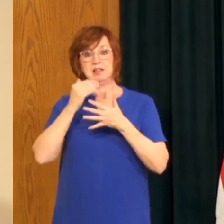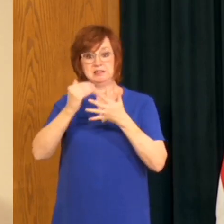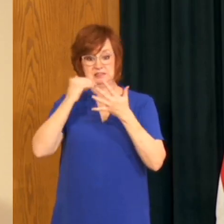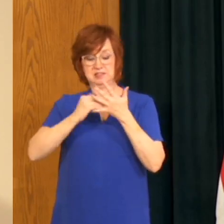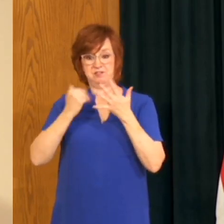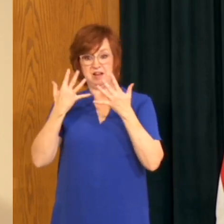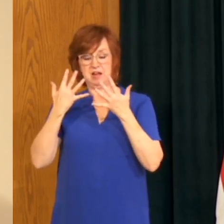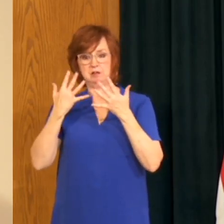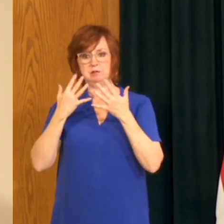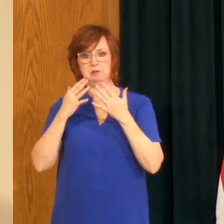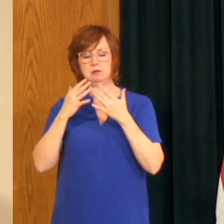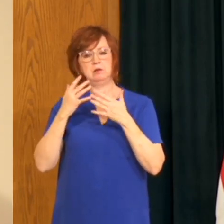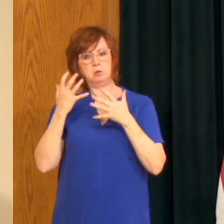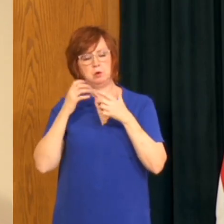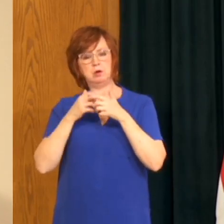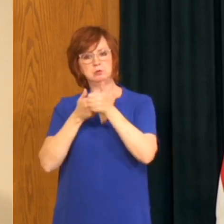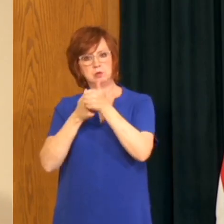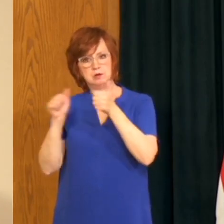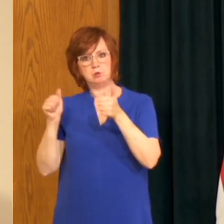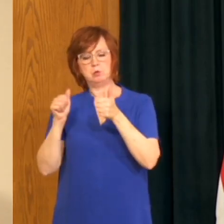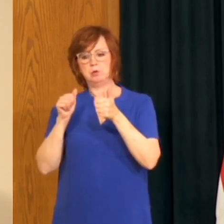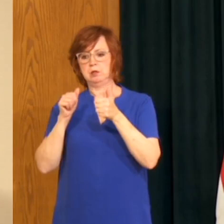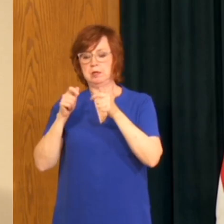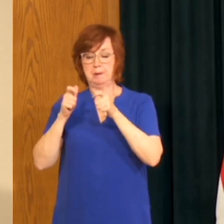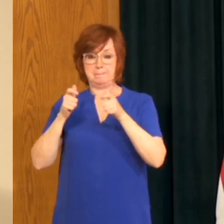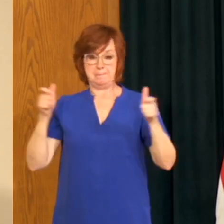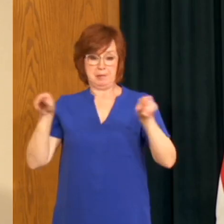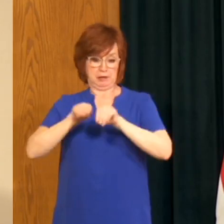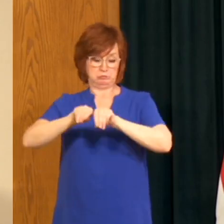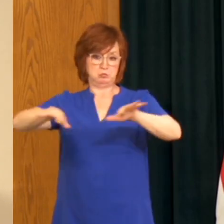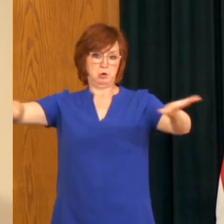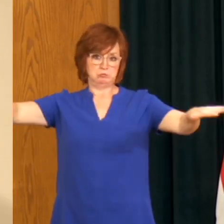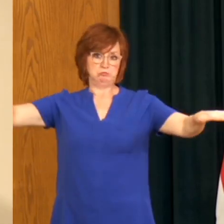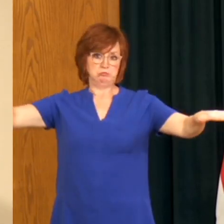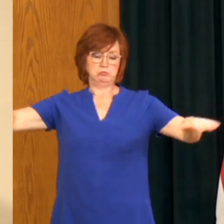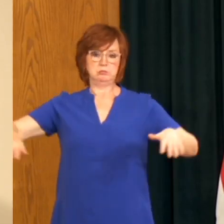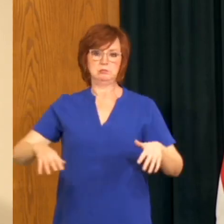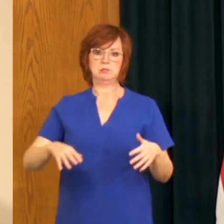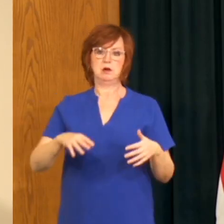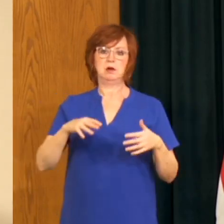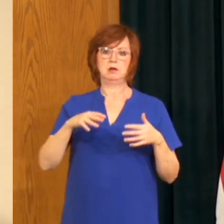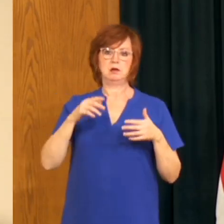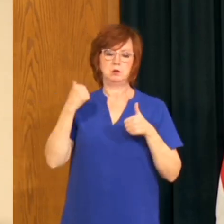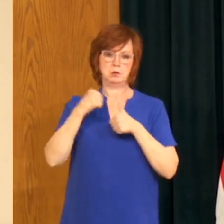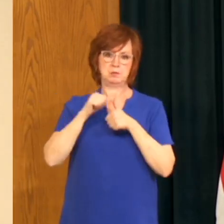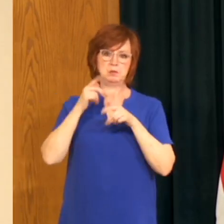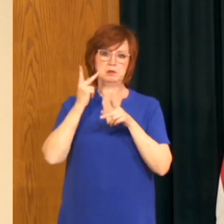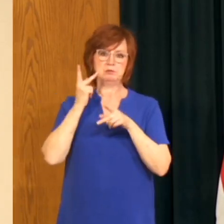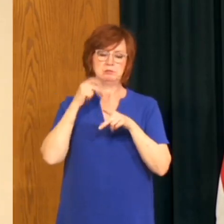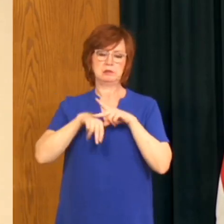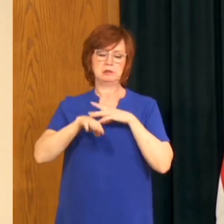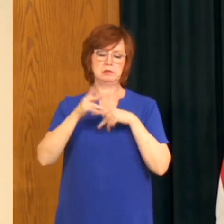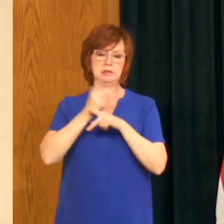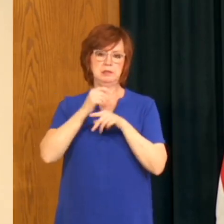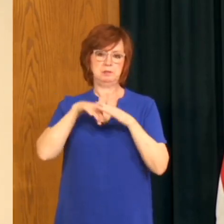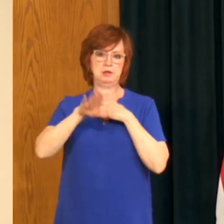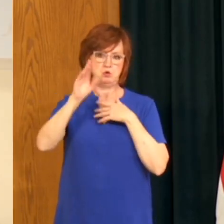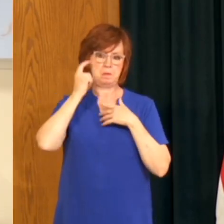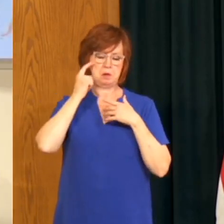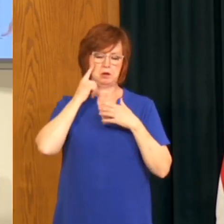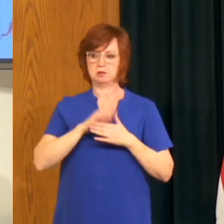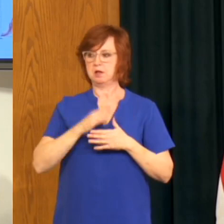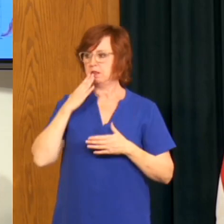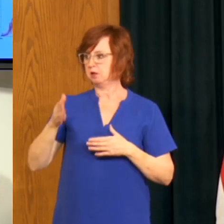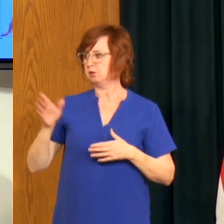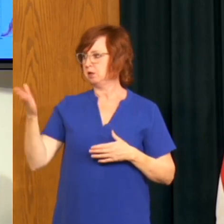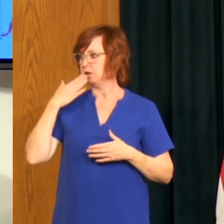of us to think about as we engage in phase 3 and phase 4, and think about the future, about phase 5 as well. Thank you. Thank you, Doctor.